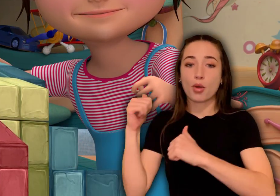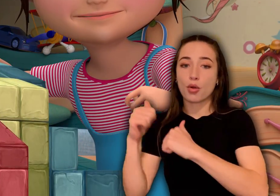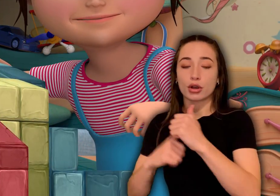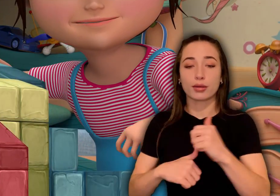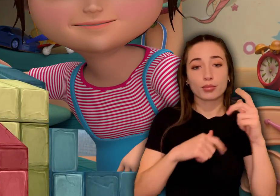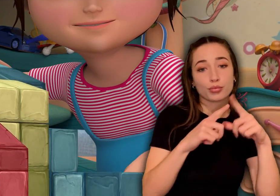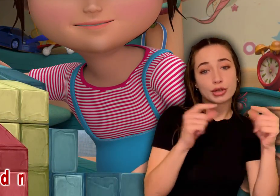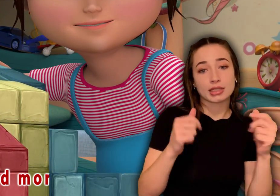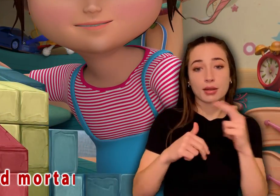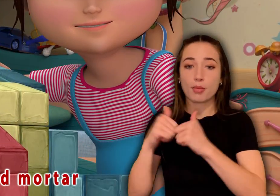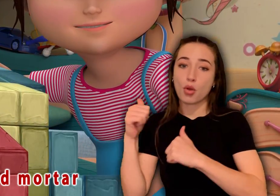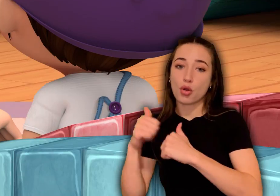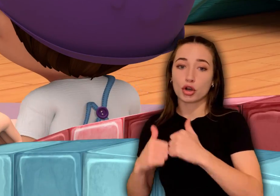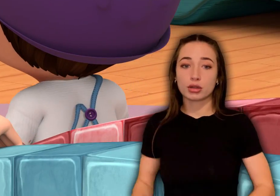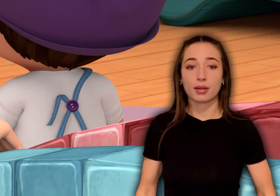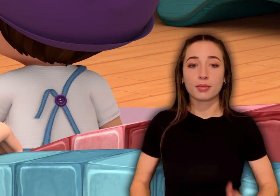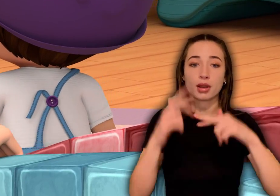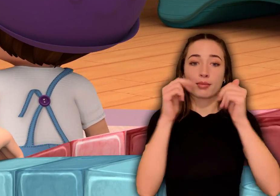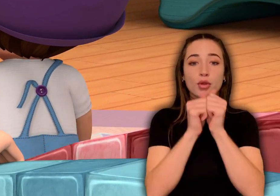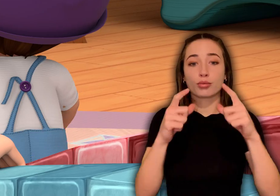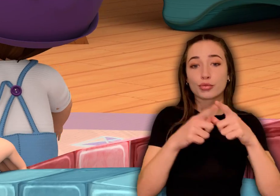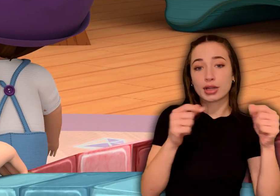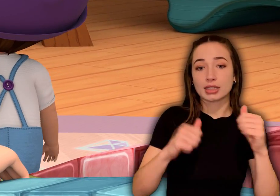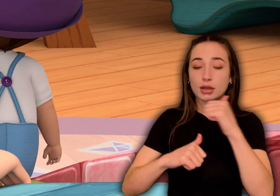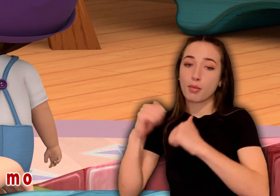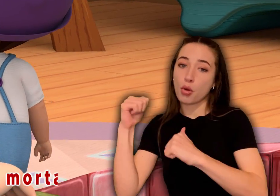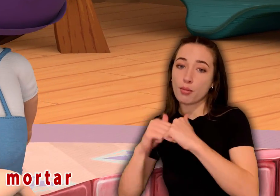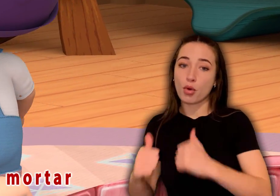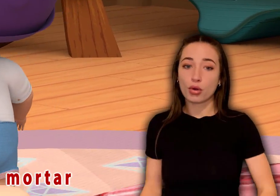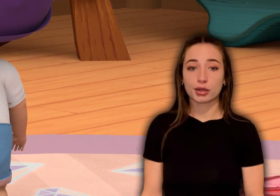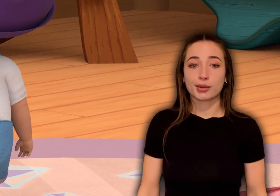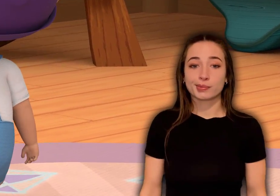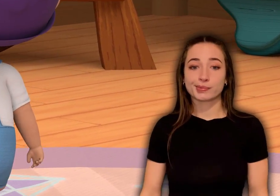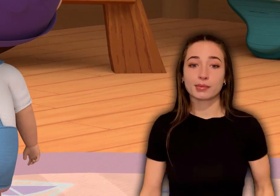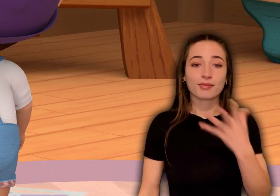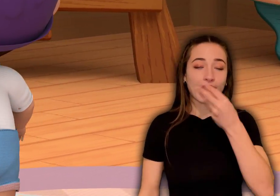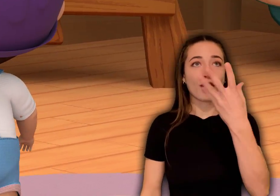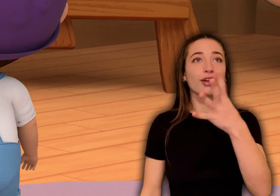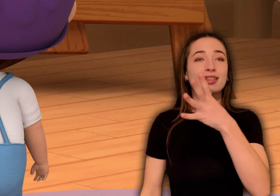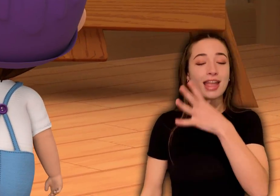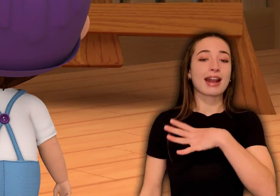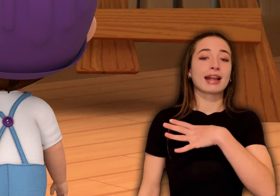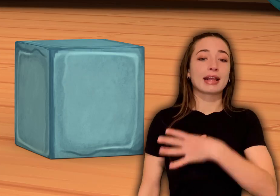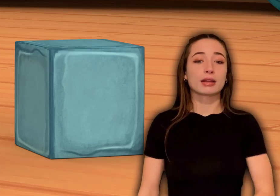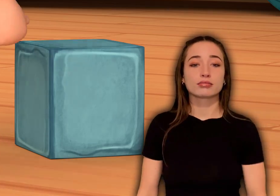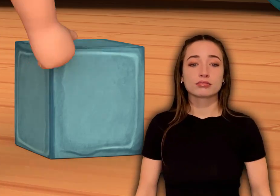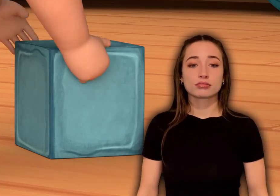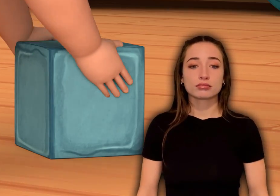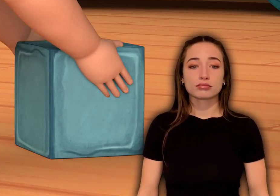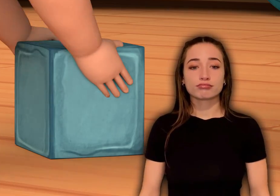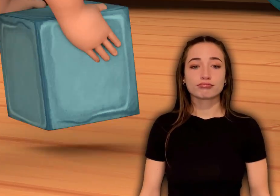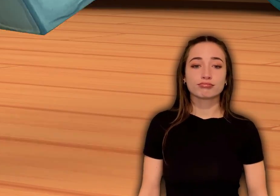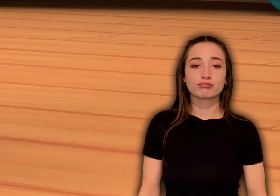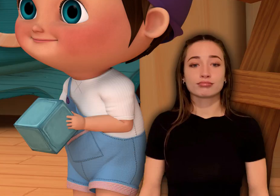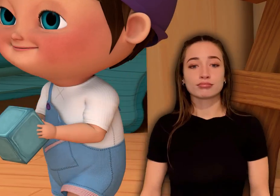bricks and mortar bricks and mortar build it up with bricks and mortar my fair